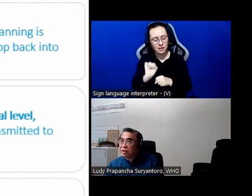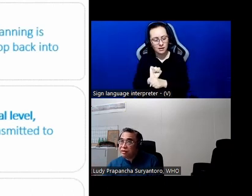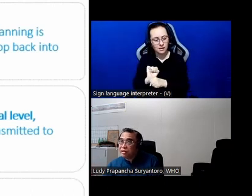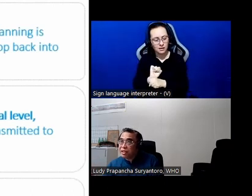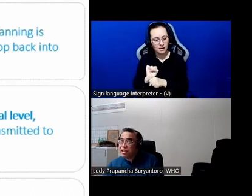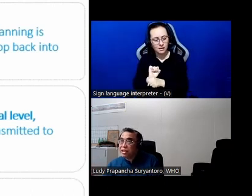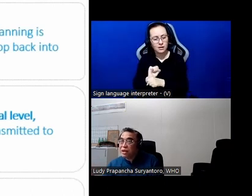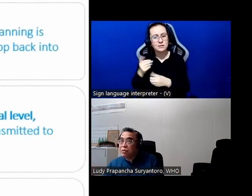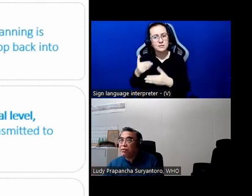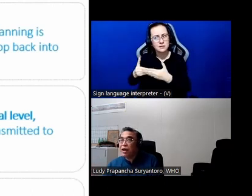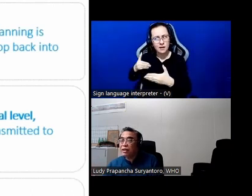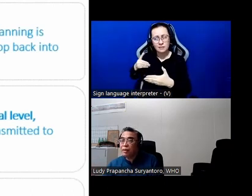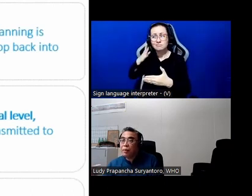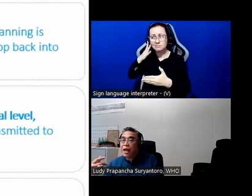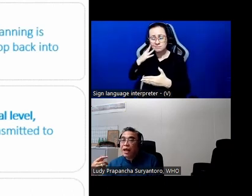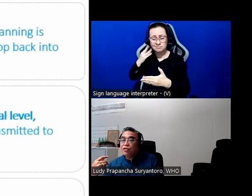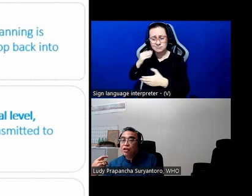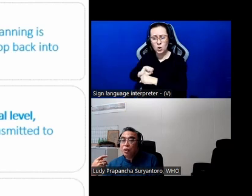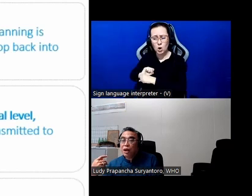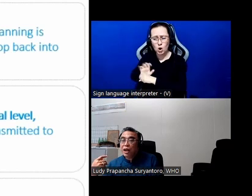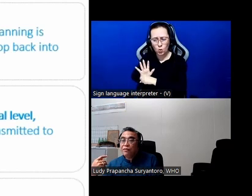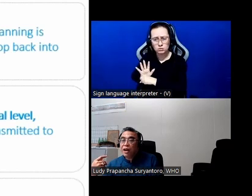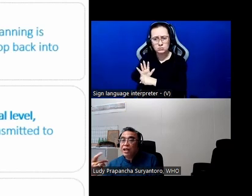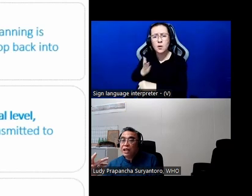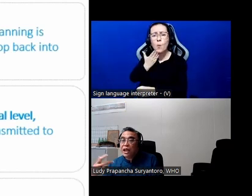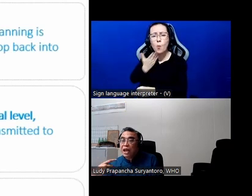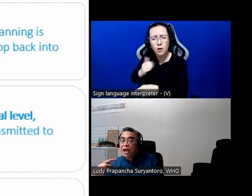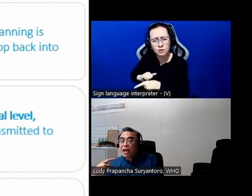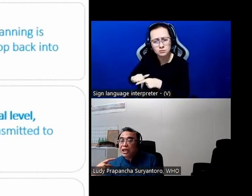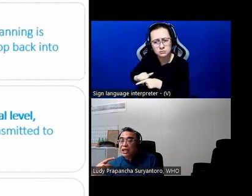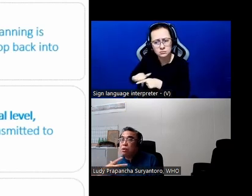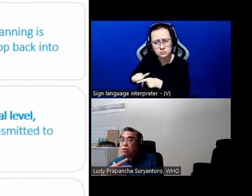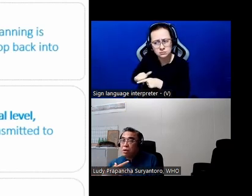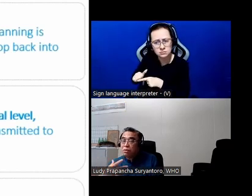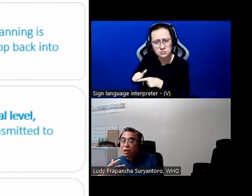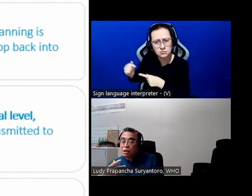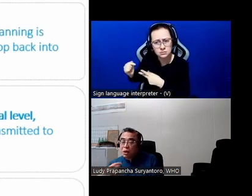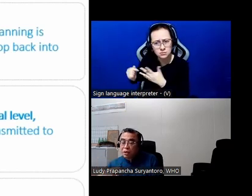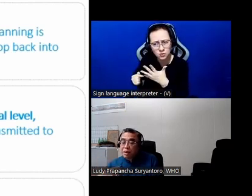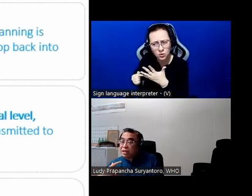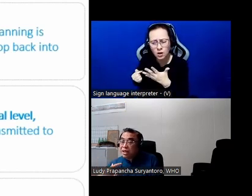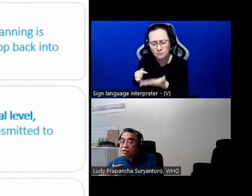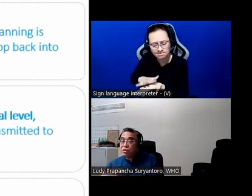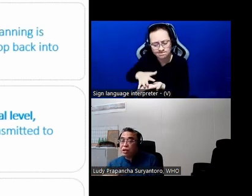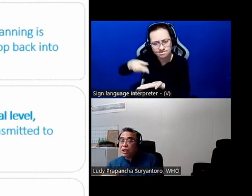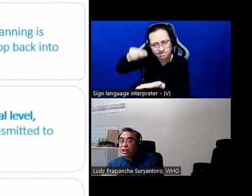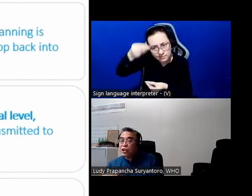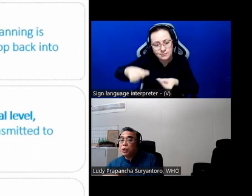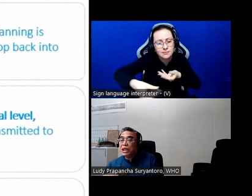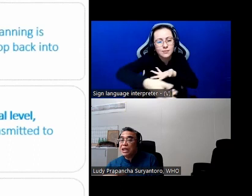best practices each city can provide? So, and finally, it is our mandate